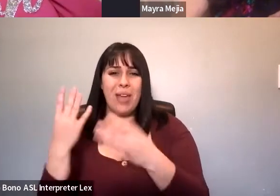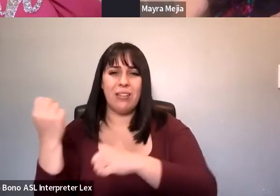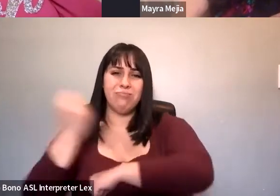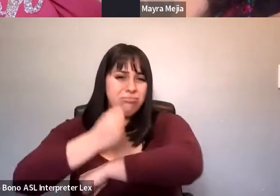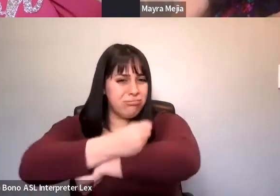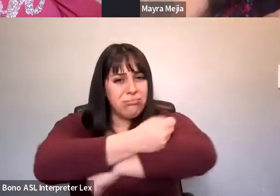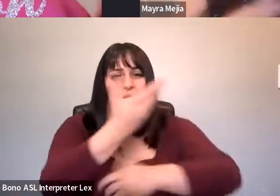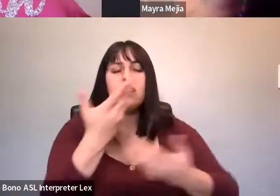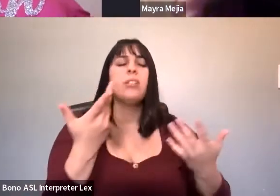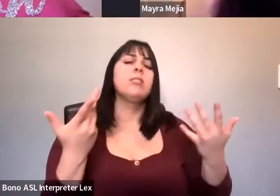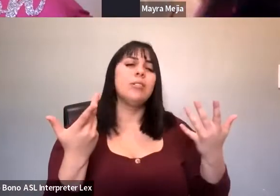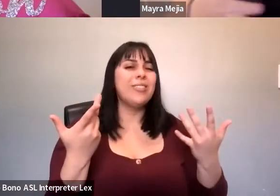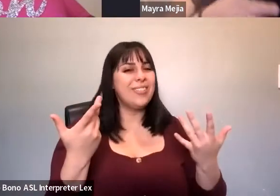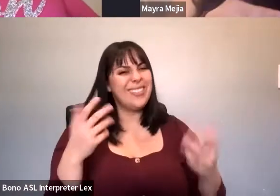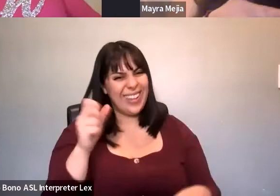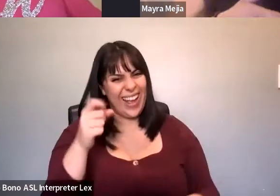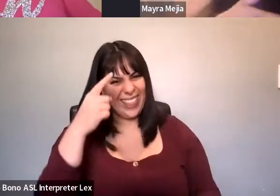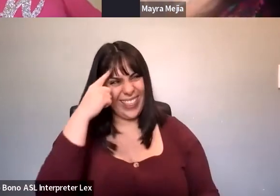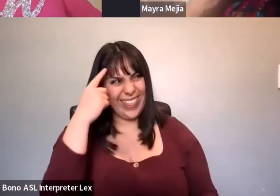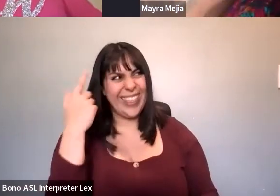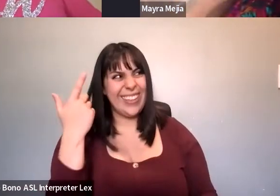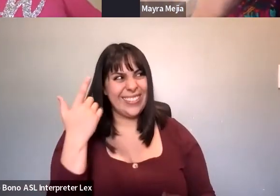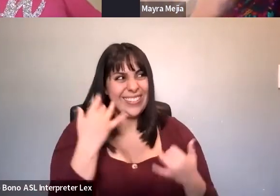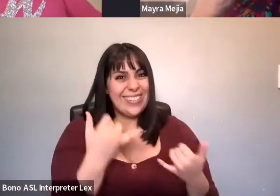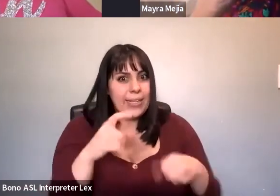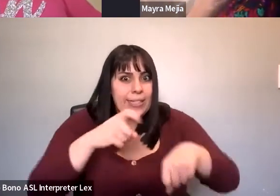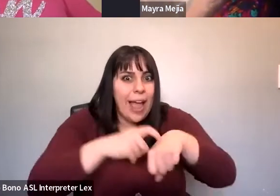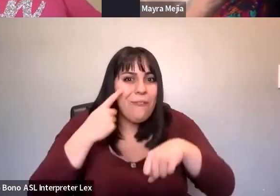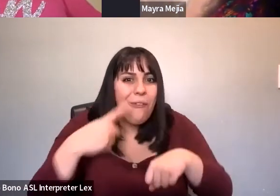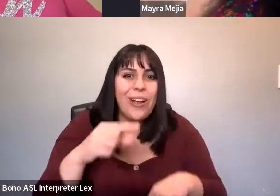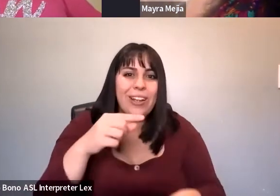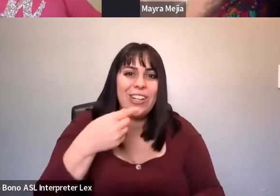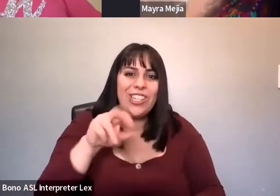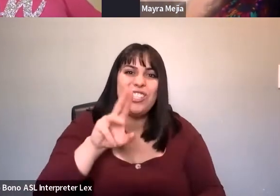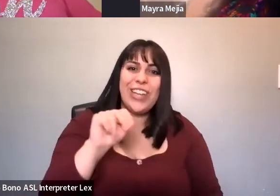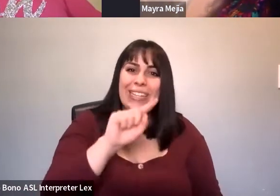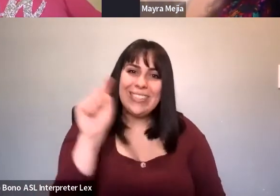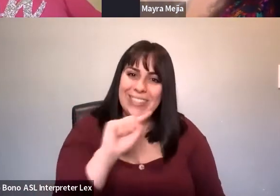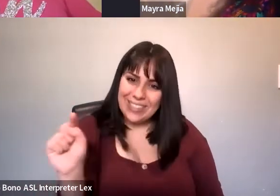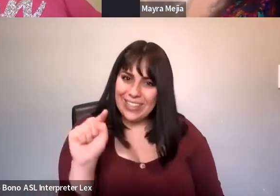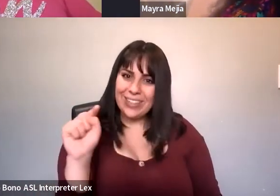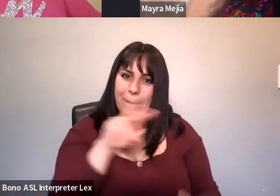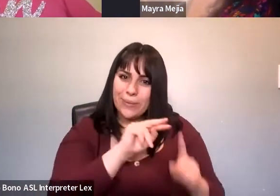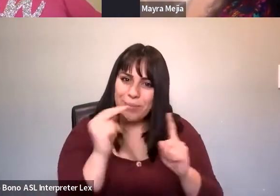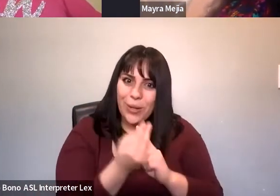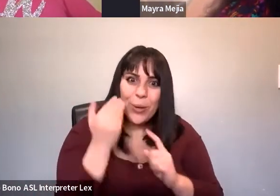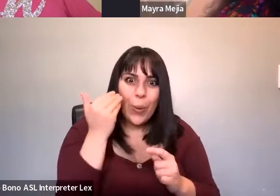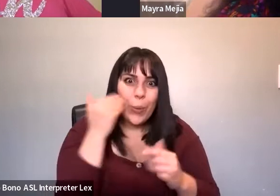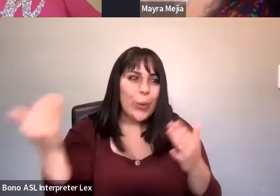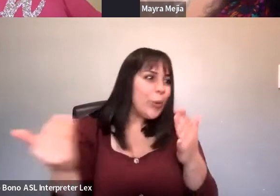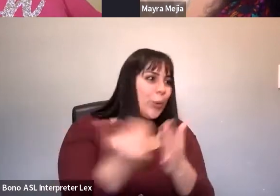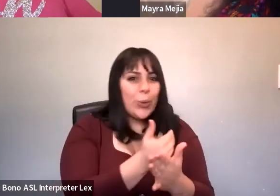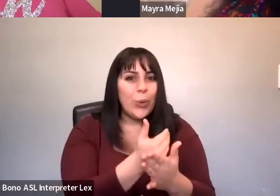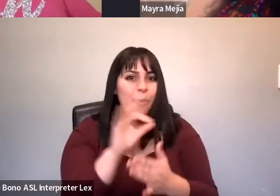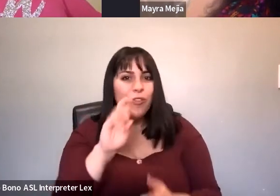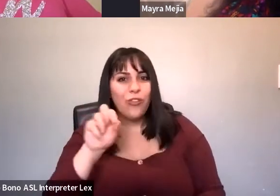think we need a Gen Z take on plus size fashion, something fresh, something new with